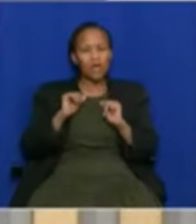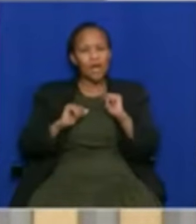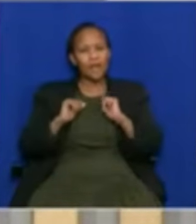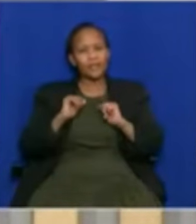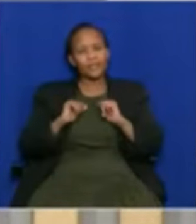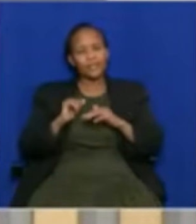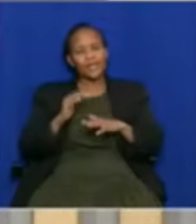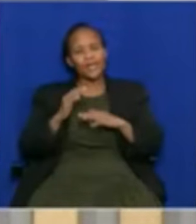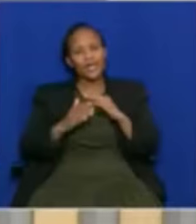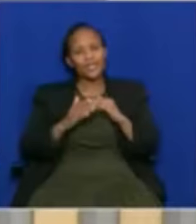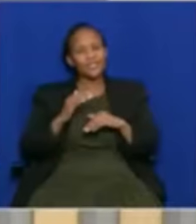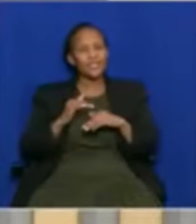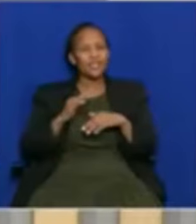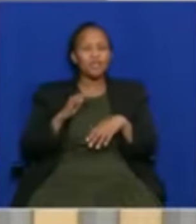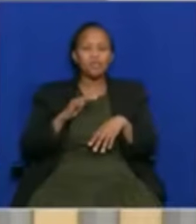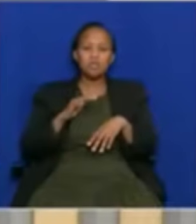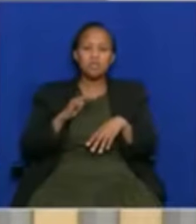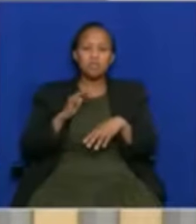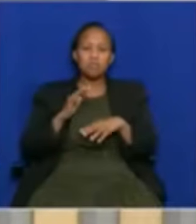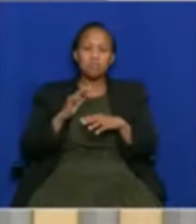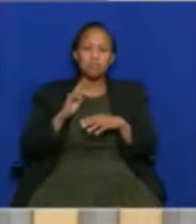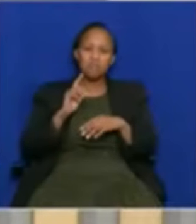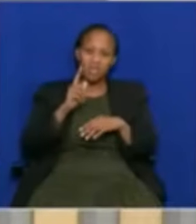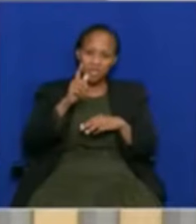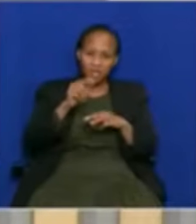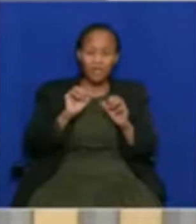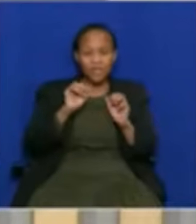is a person that has failed the interview,